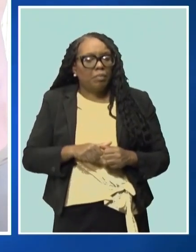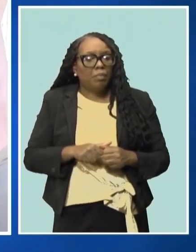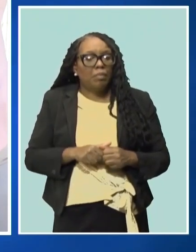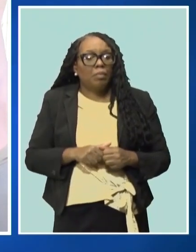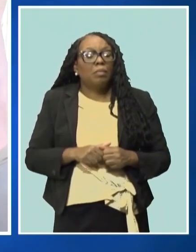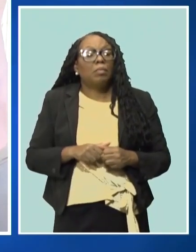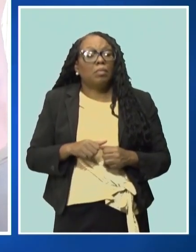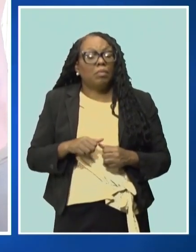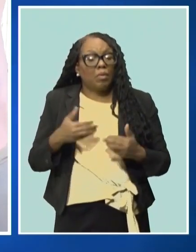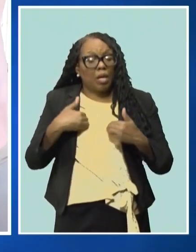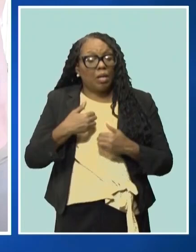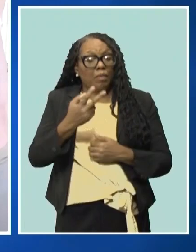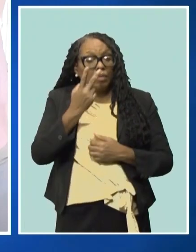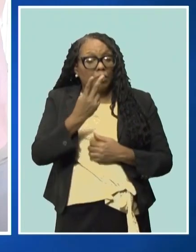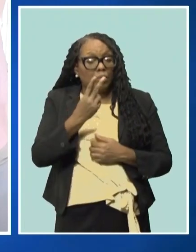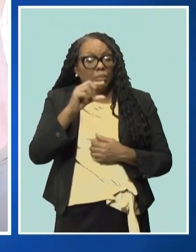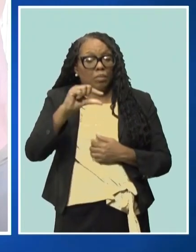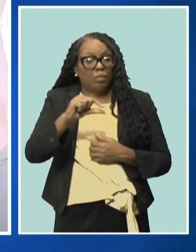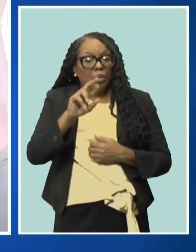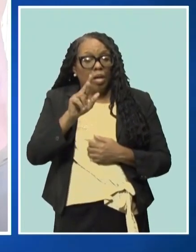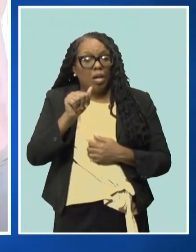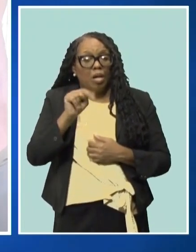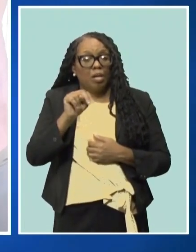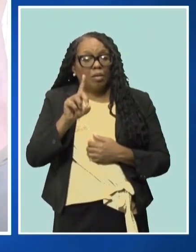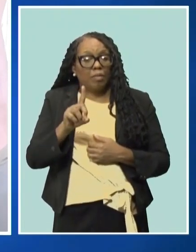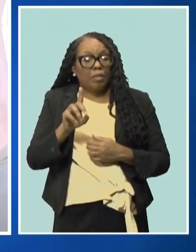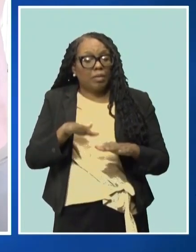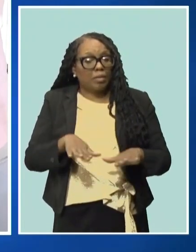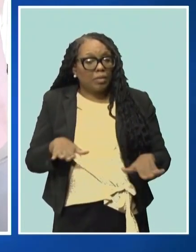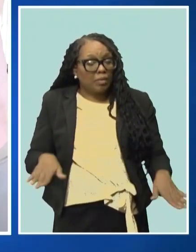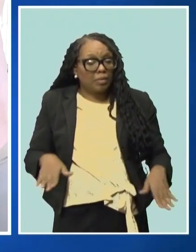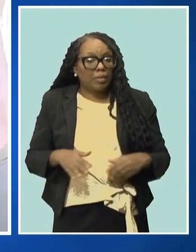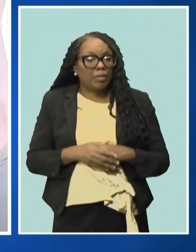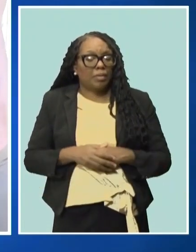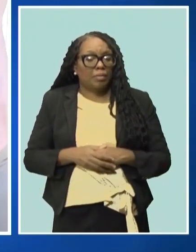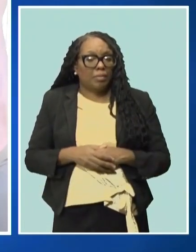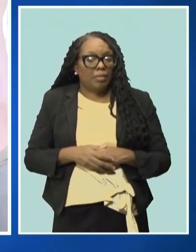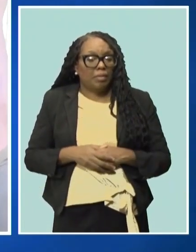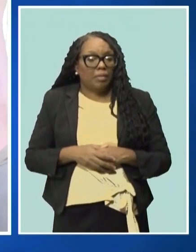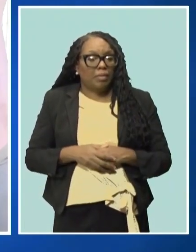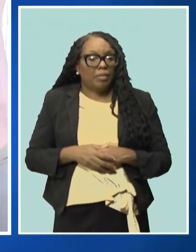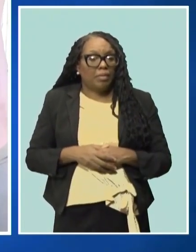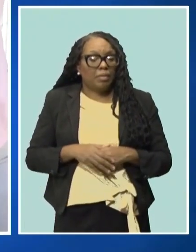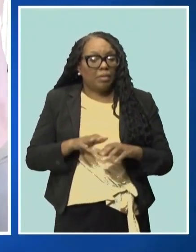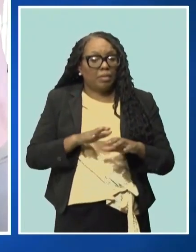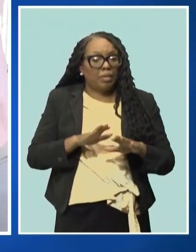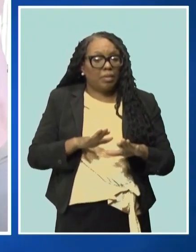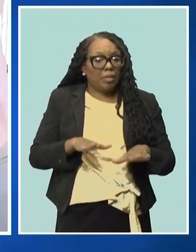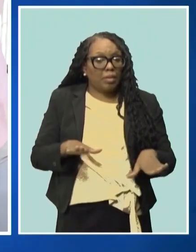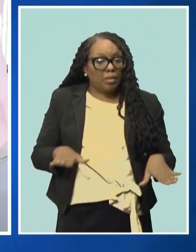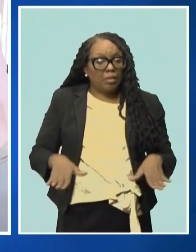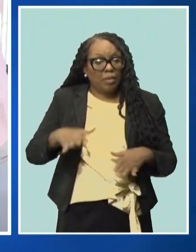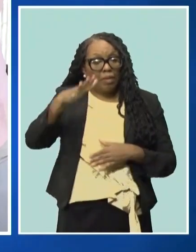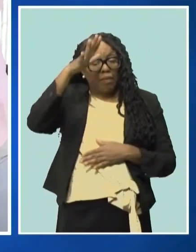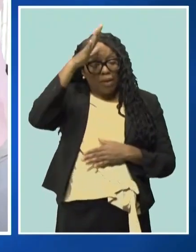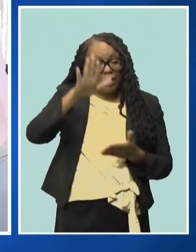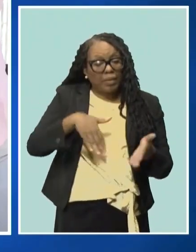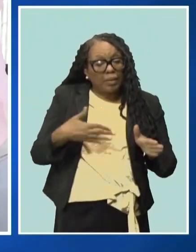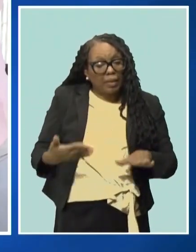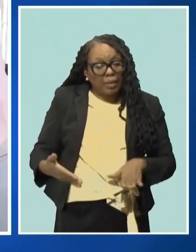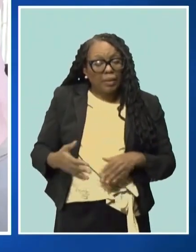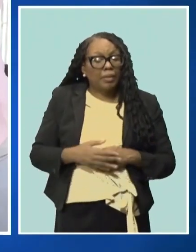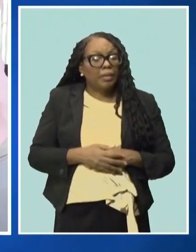daughter died and leave 2 children and their father passed too. Right, because my daughter died a year and 4 months